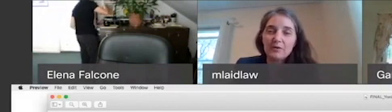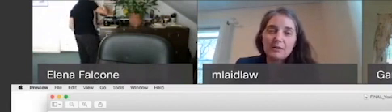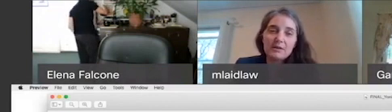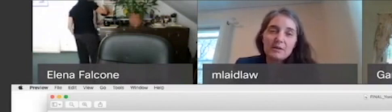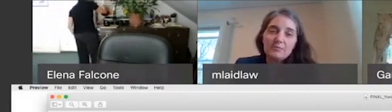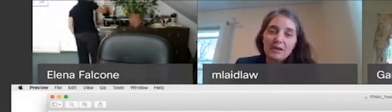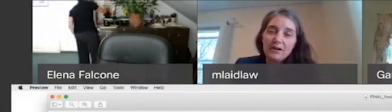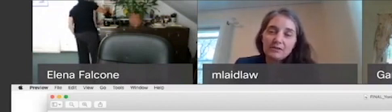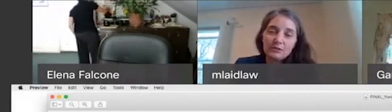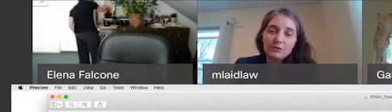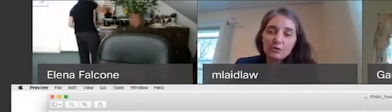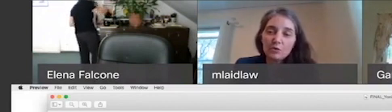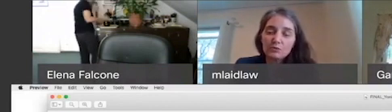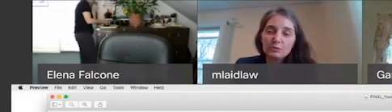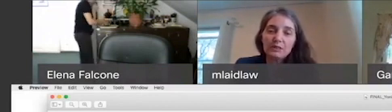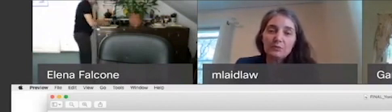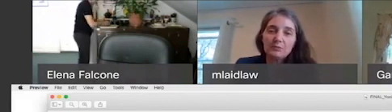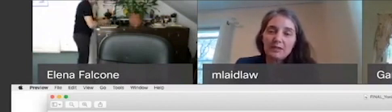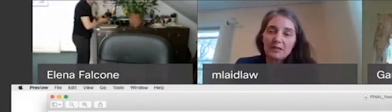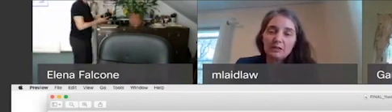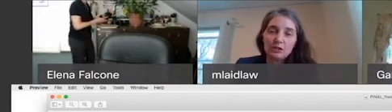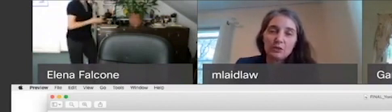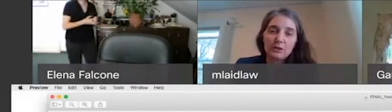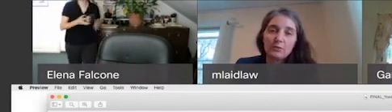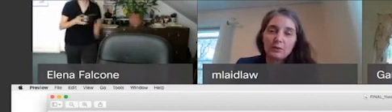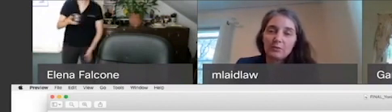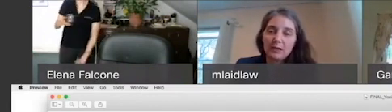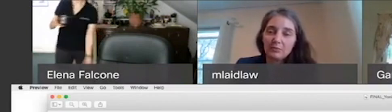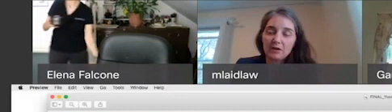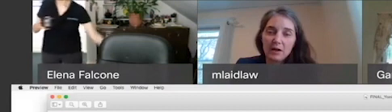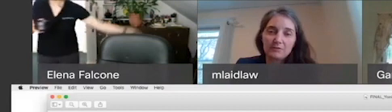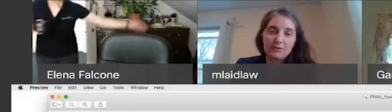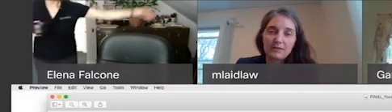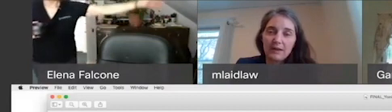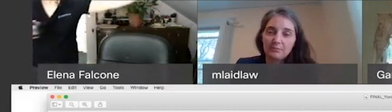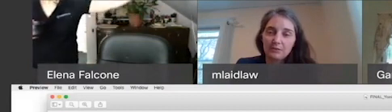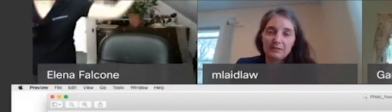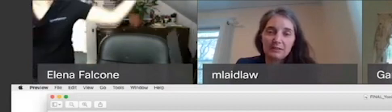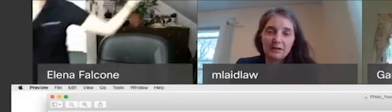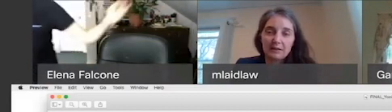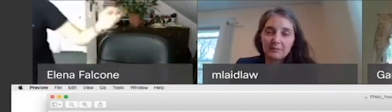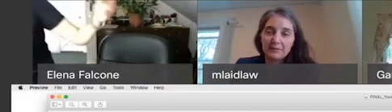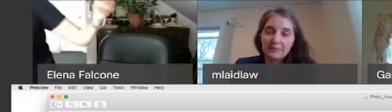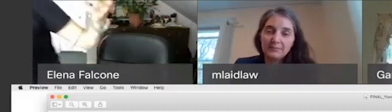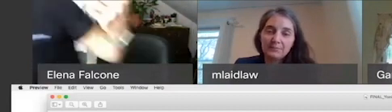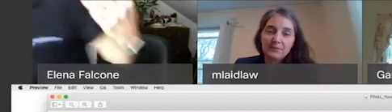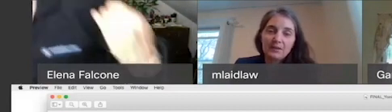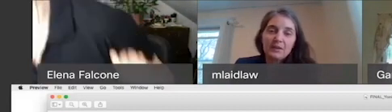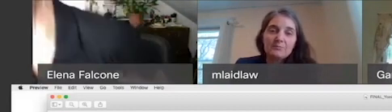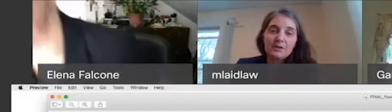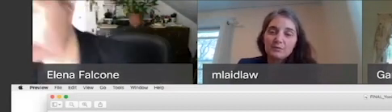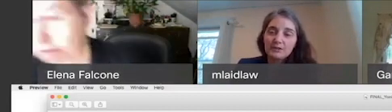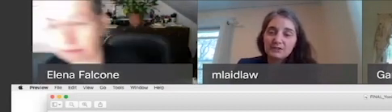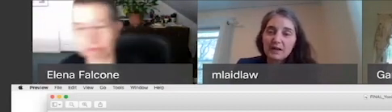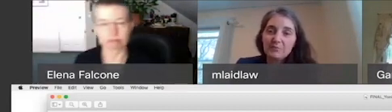now, because who knows really what Medicaid New York will be able to offer at that point in time.